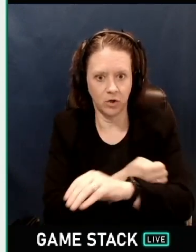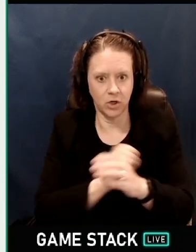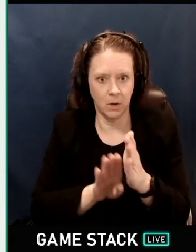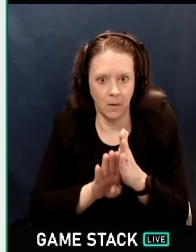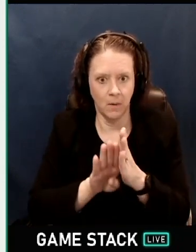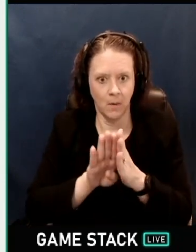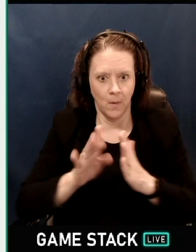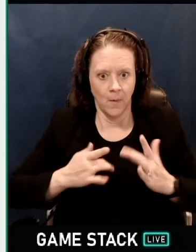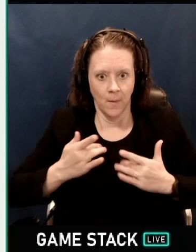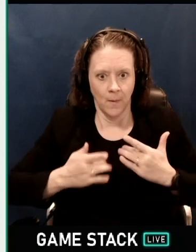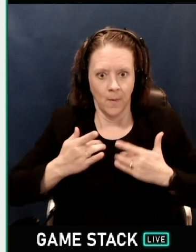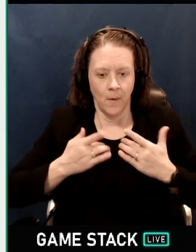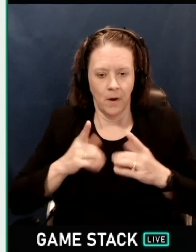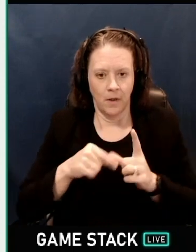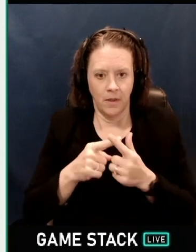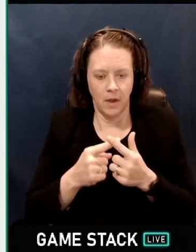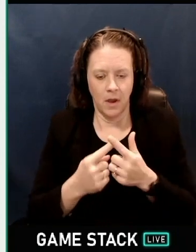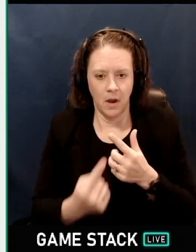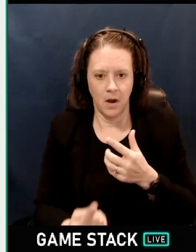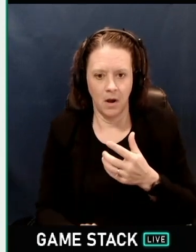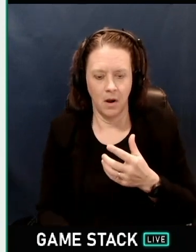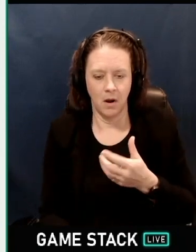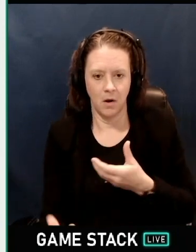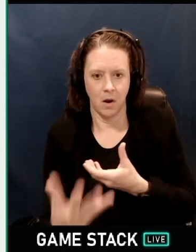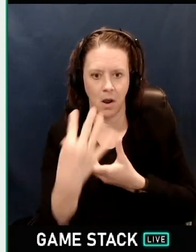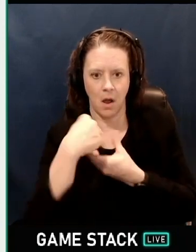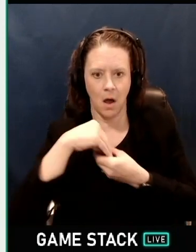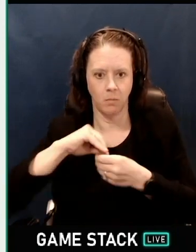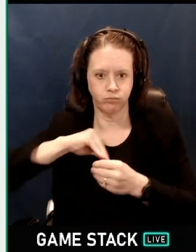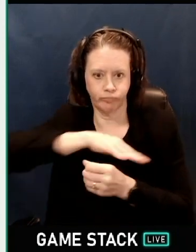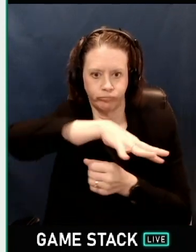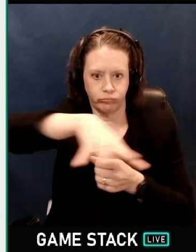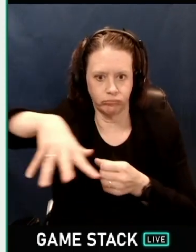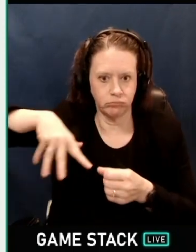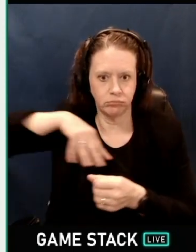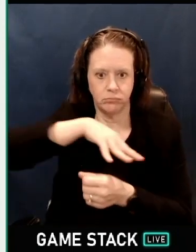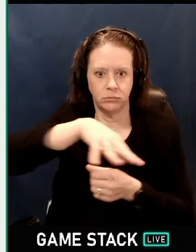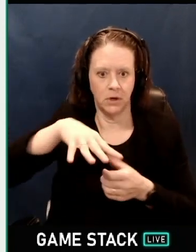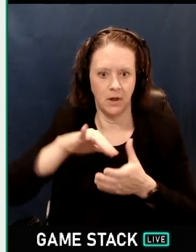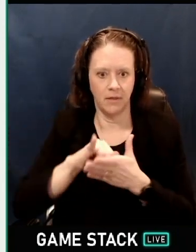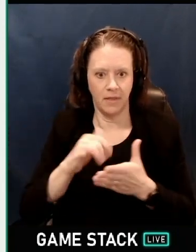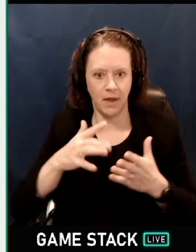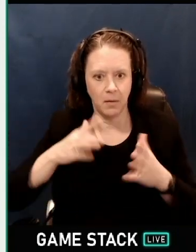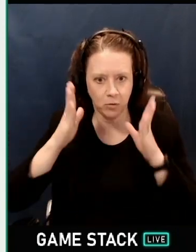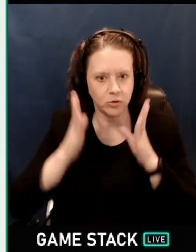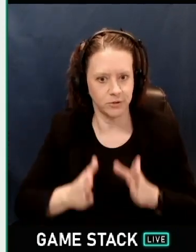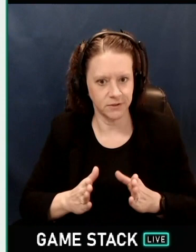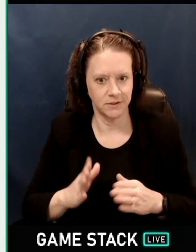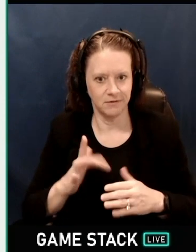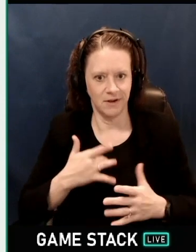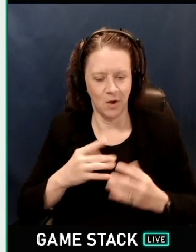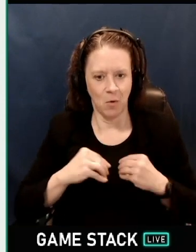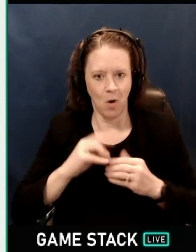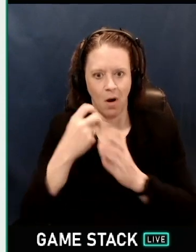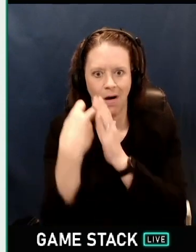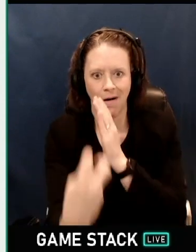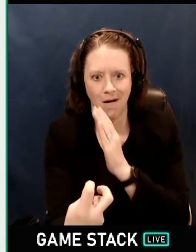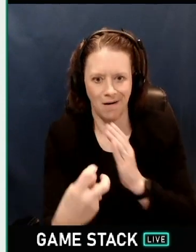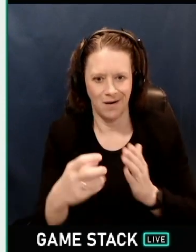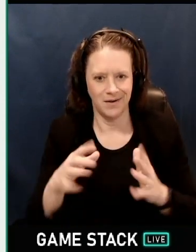that music in and around the player, immerse them in that music. And that's what spatial gives us the ability to